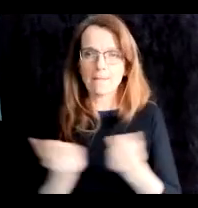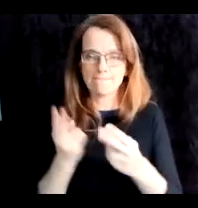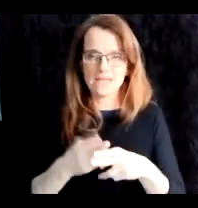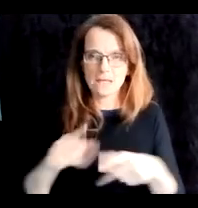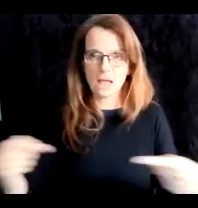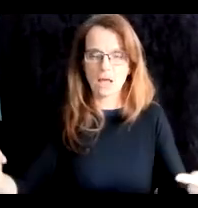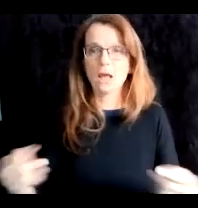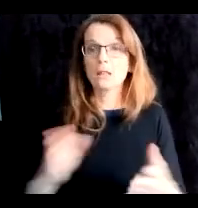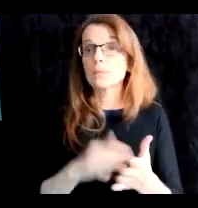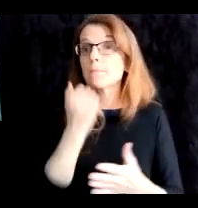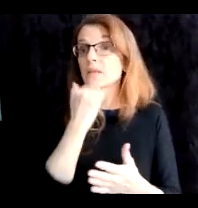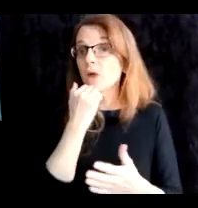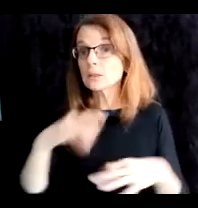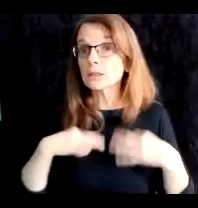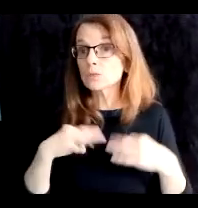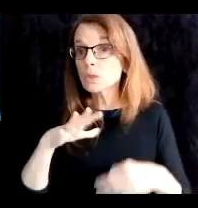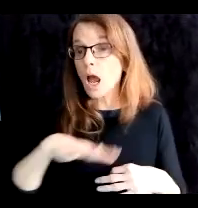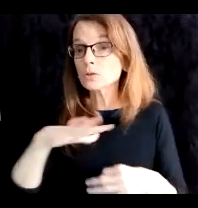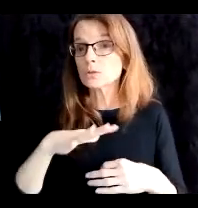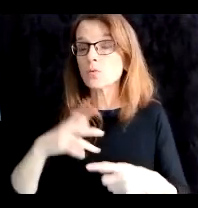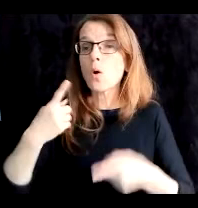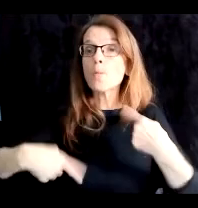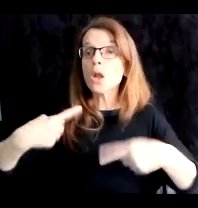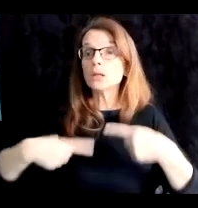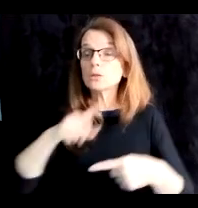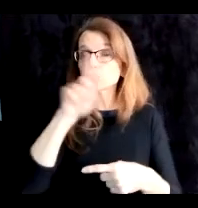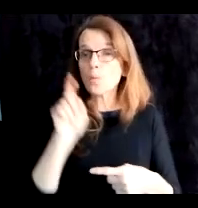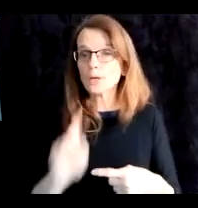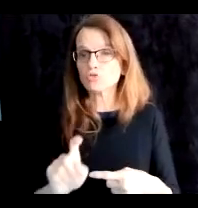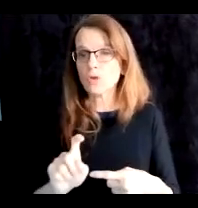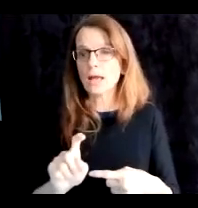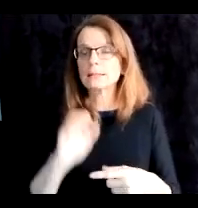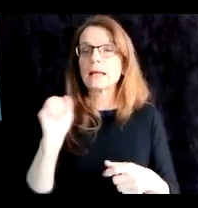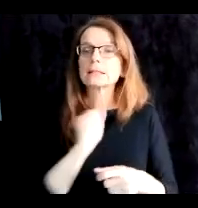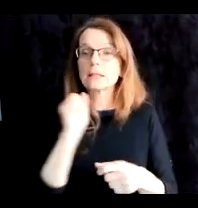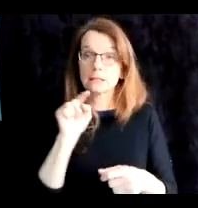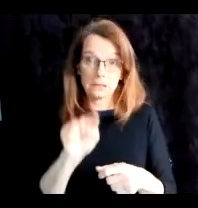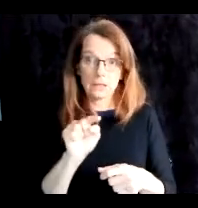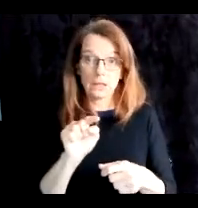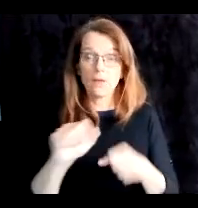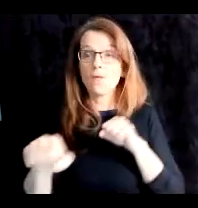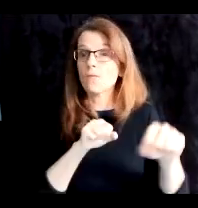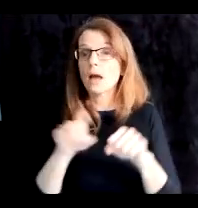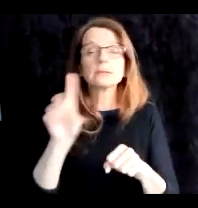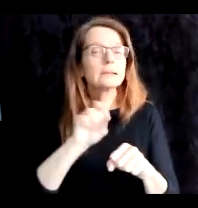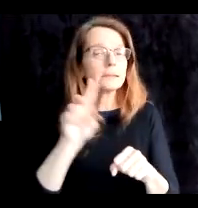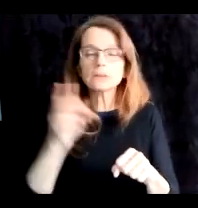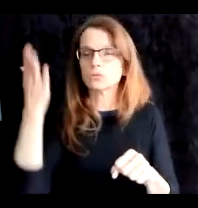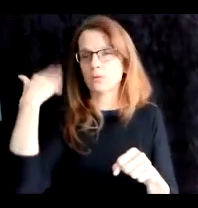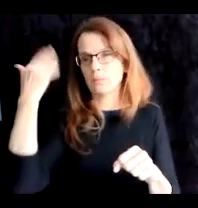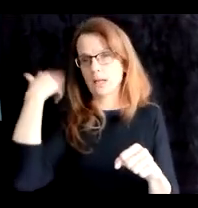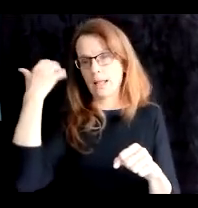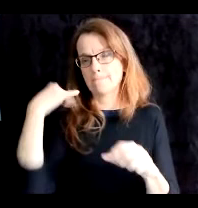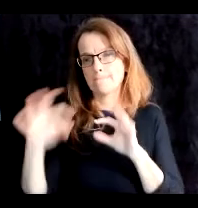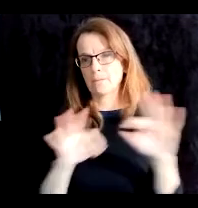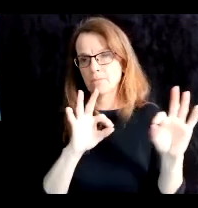that made government not prepared for the pandemic and so on. The recent Oxfam report showed that the number